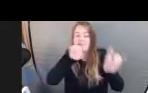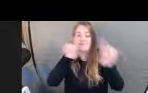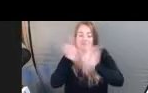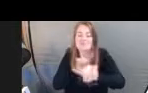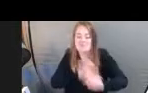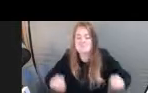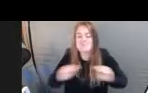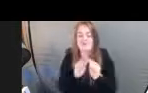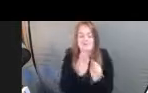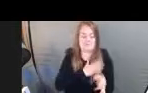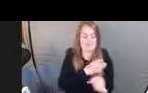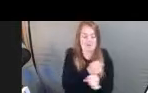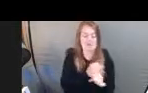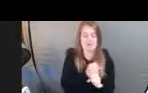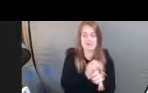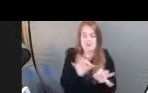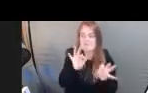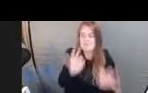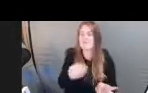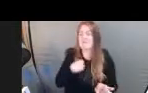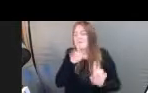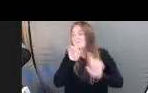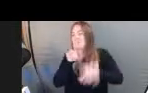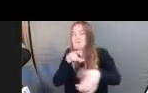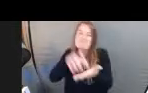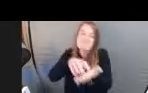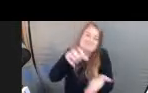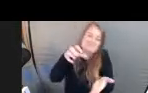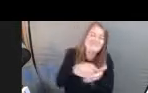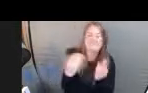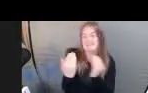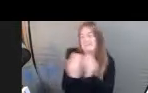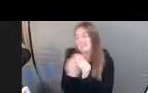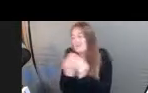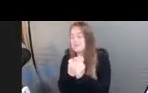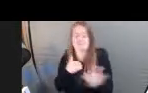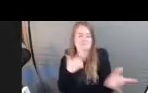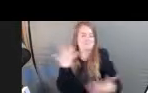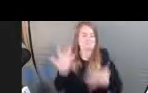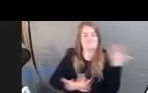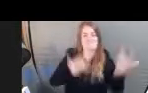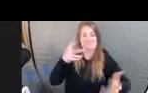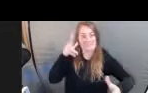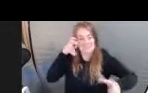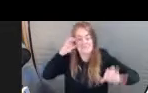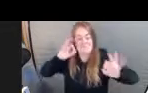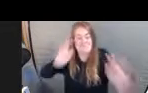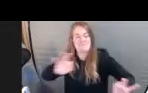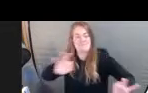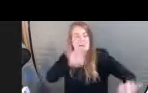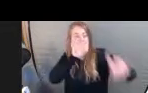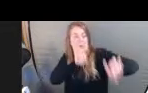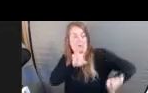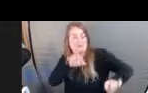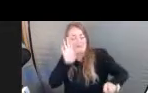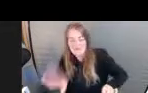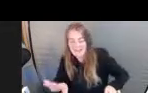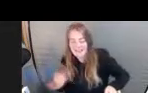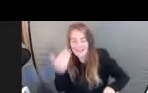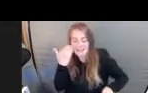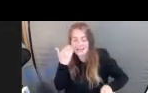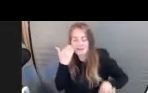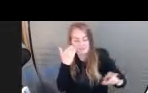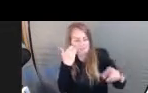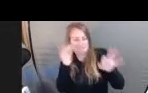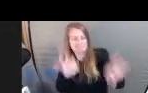than just my coffee that day. I ordered a muffin, I ordered a sandwich, because I was thrilled that I could finally hear everything that they were saying to me. So that's